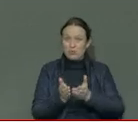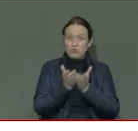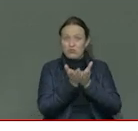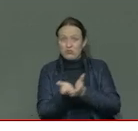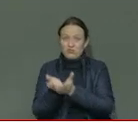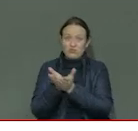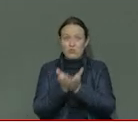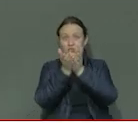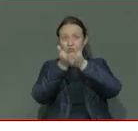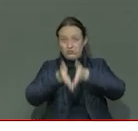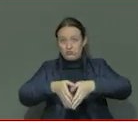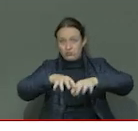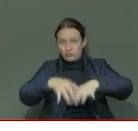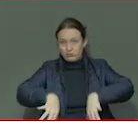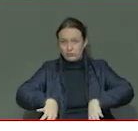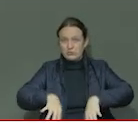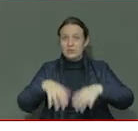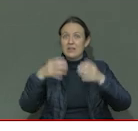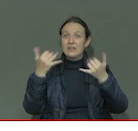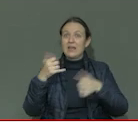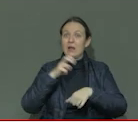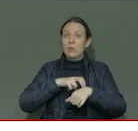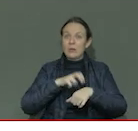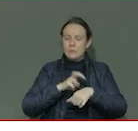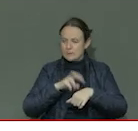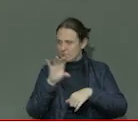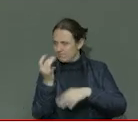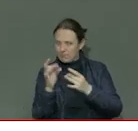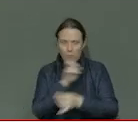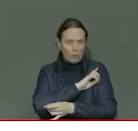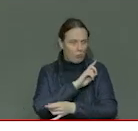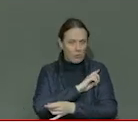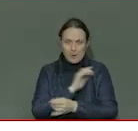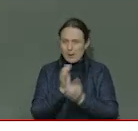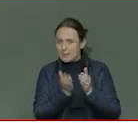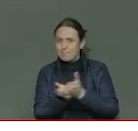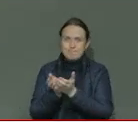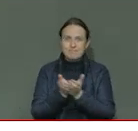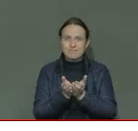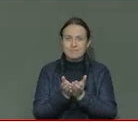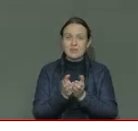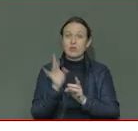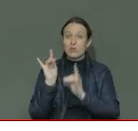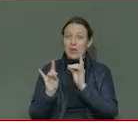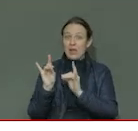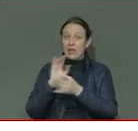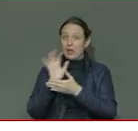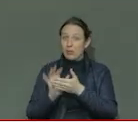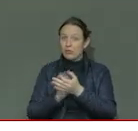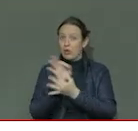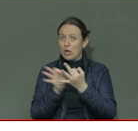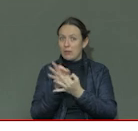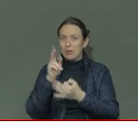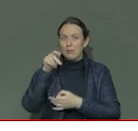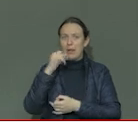to do an investigation. So when he hears the story, Pi tells him the animal story. What does he say? We